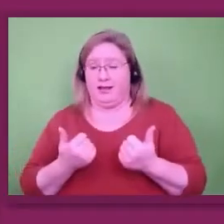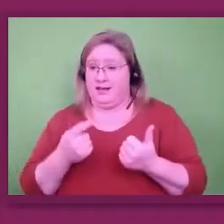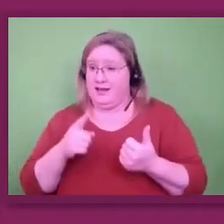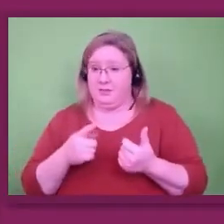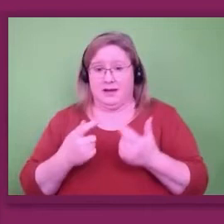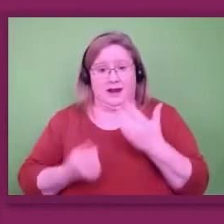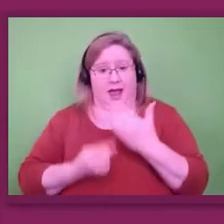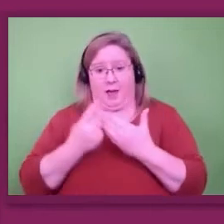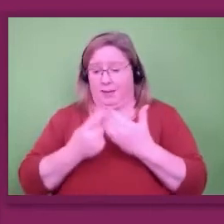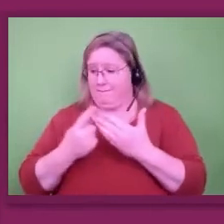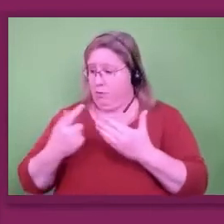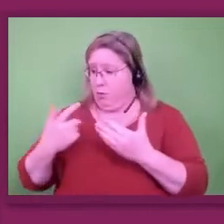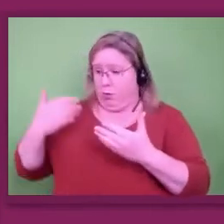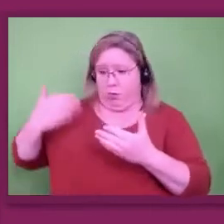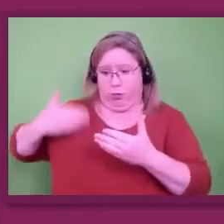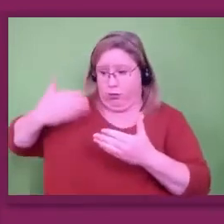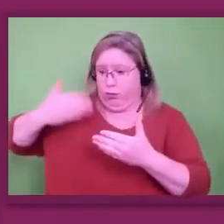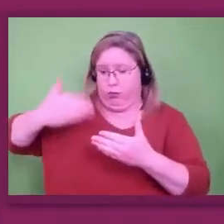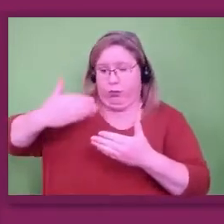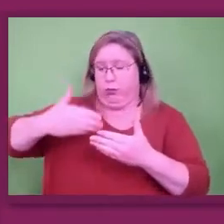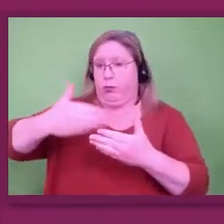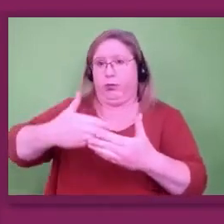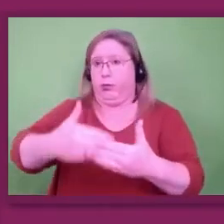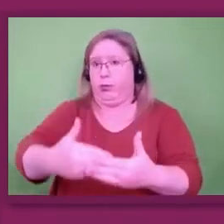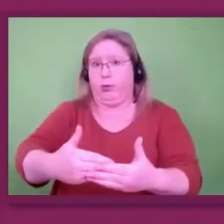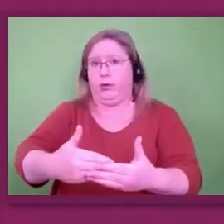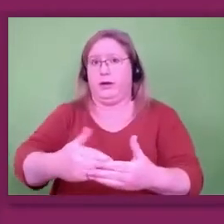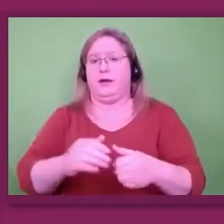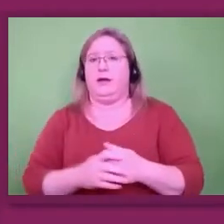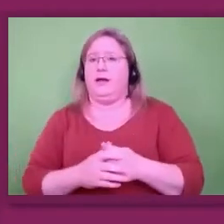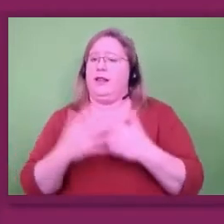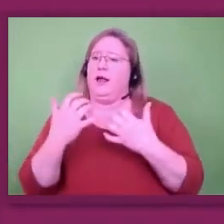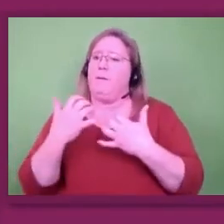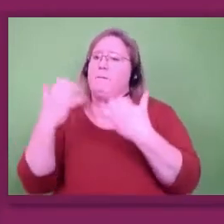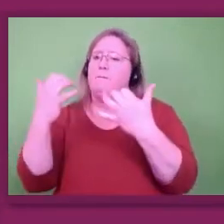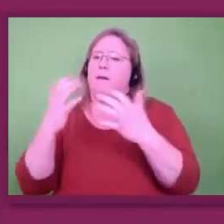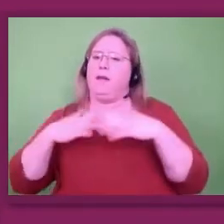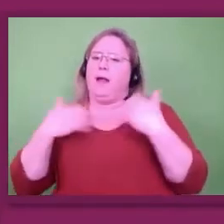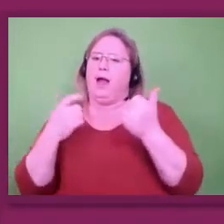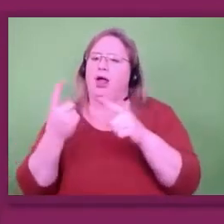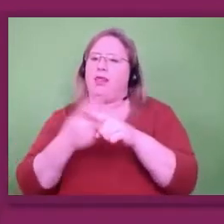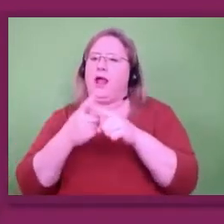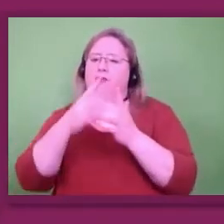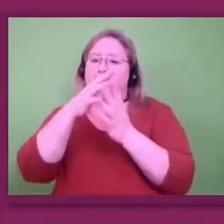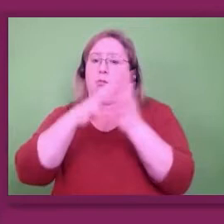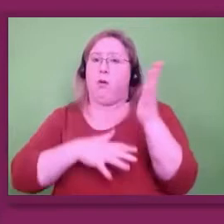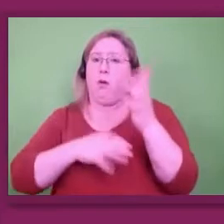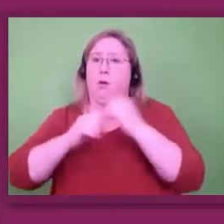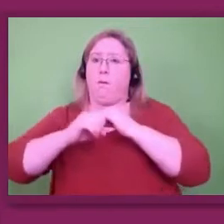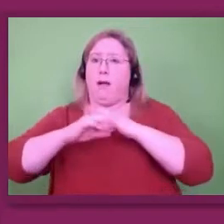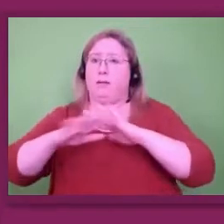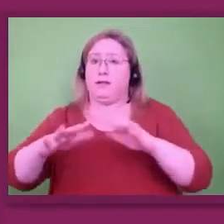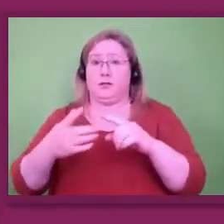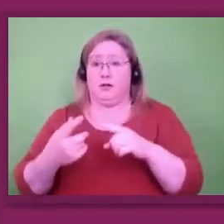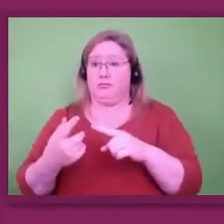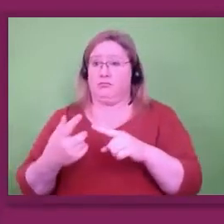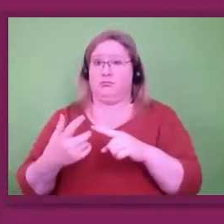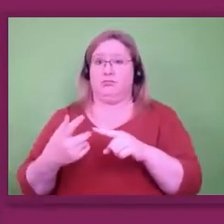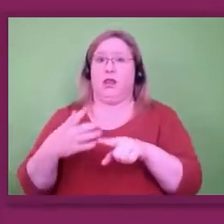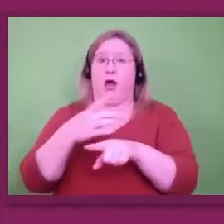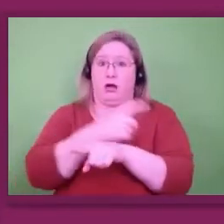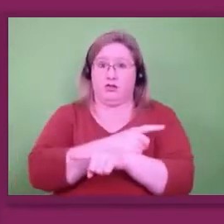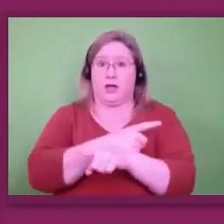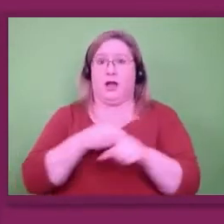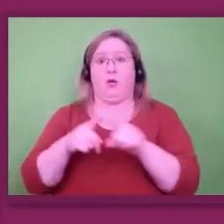The findings from the Public Health England report published last year and the Embrace UK report that was